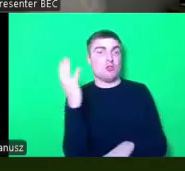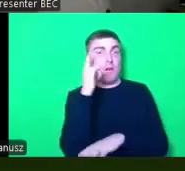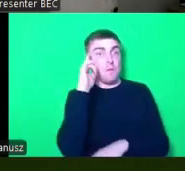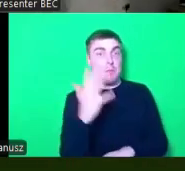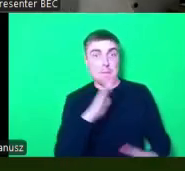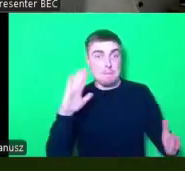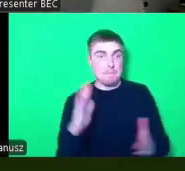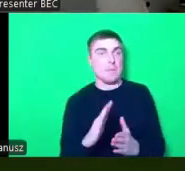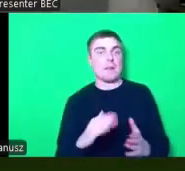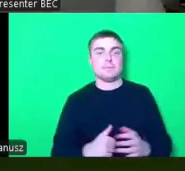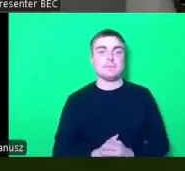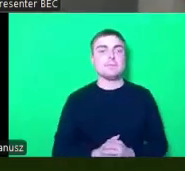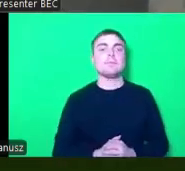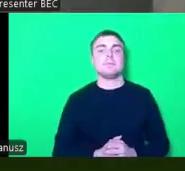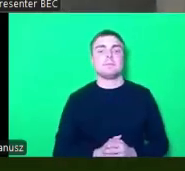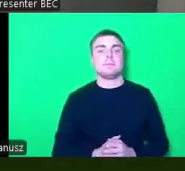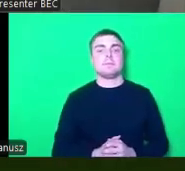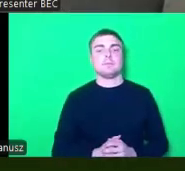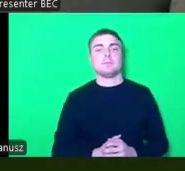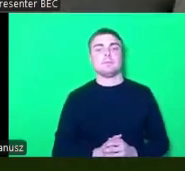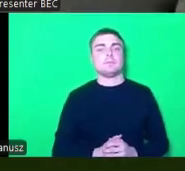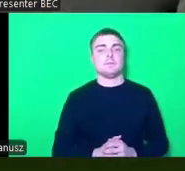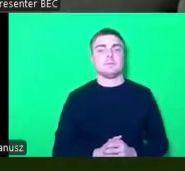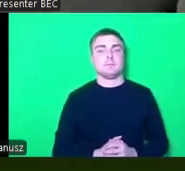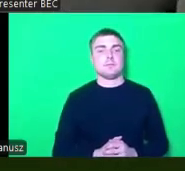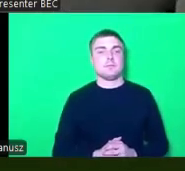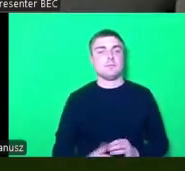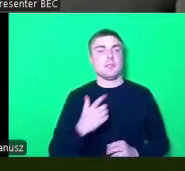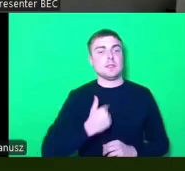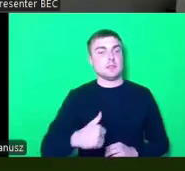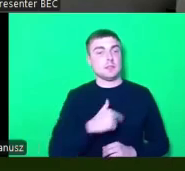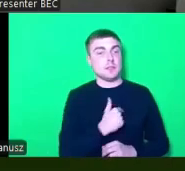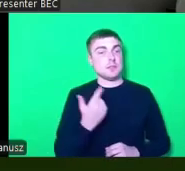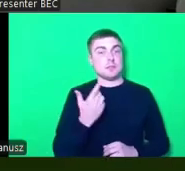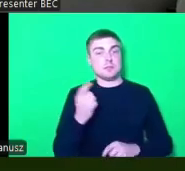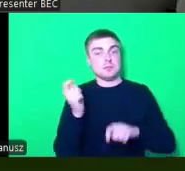What is perceived biodiversity is the biodiversity that people